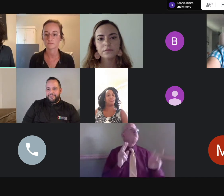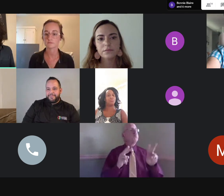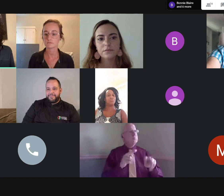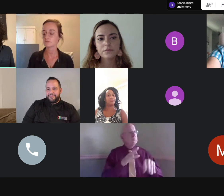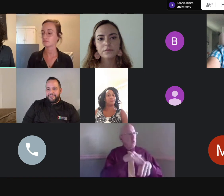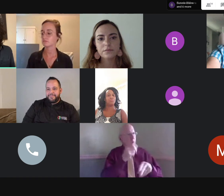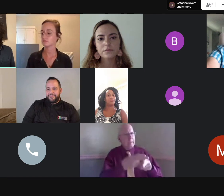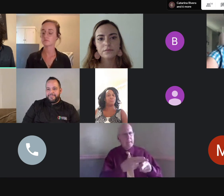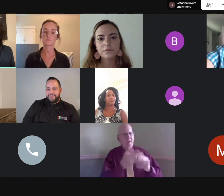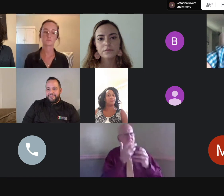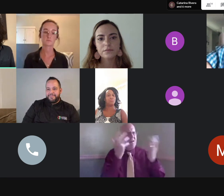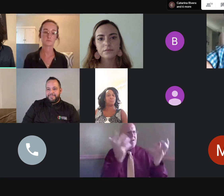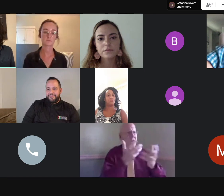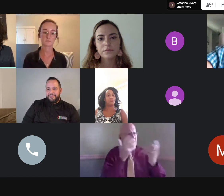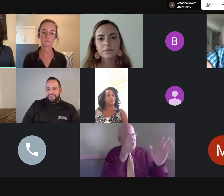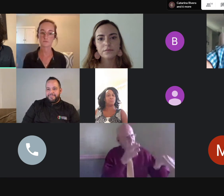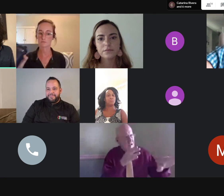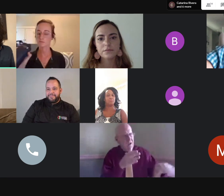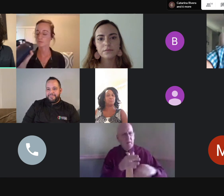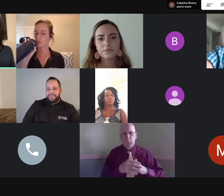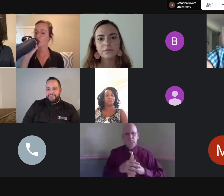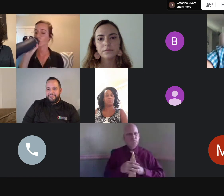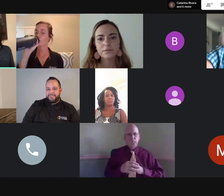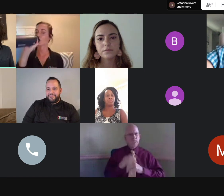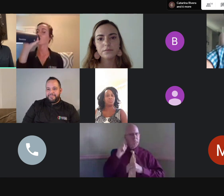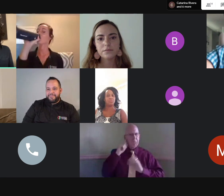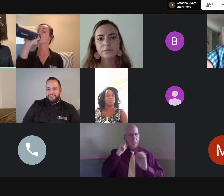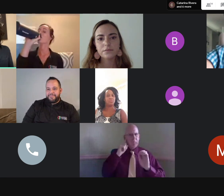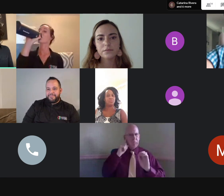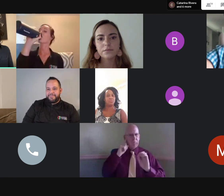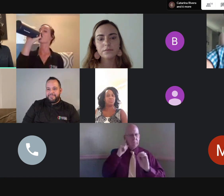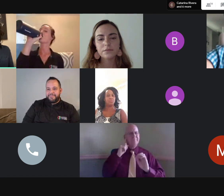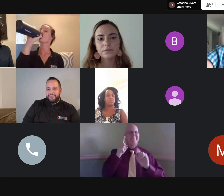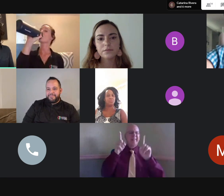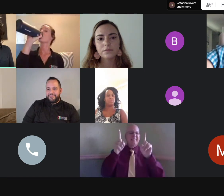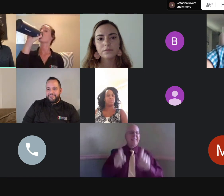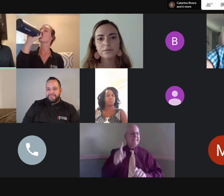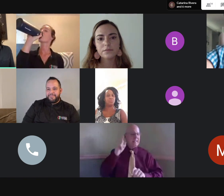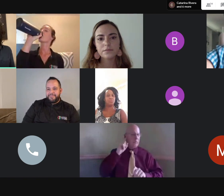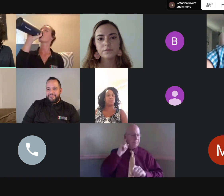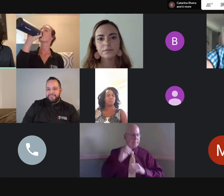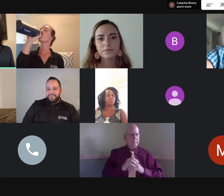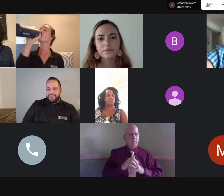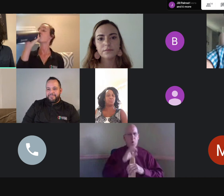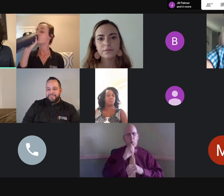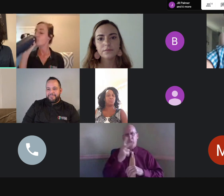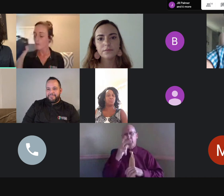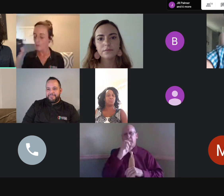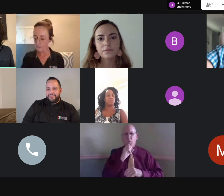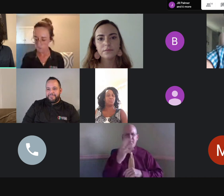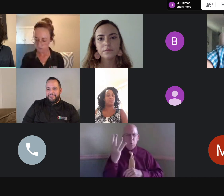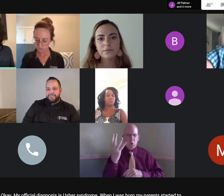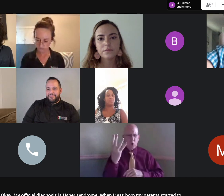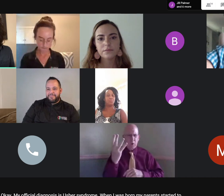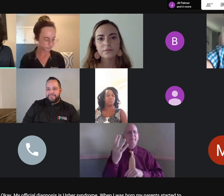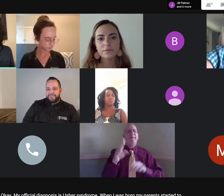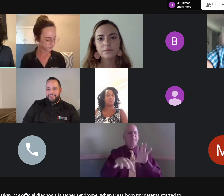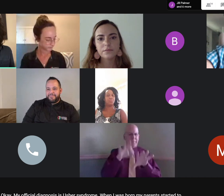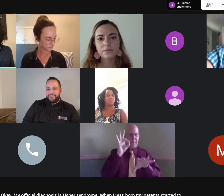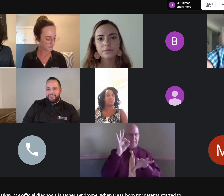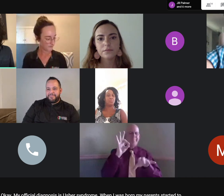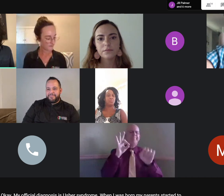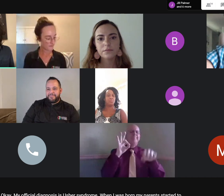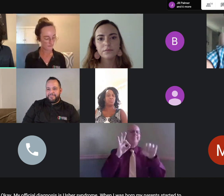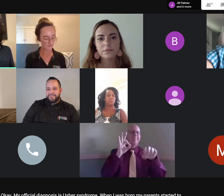to see that I needed to get my hearing tested. When I was about 3 or 4 years old, they were able to find out that